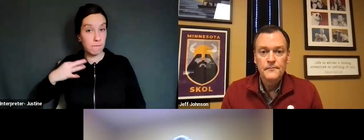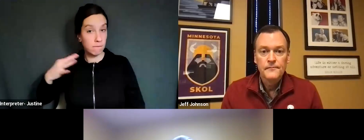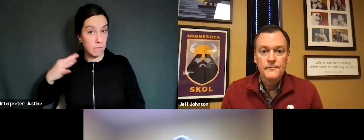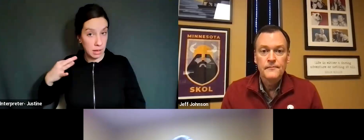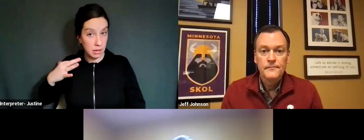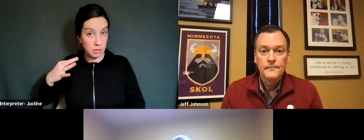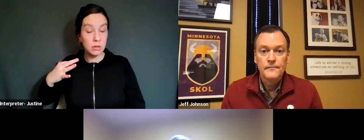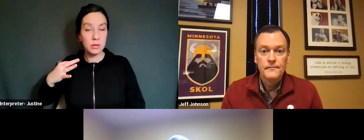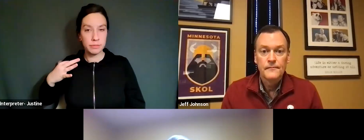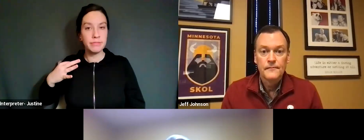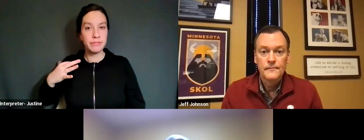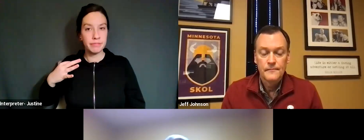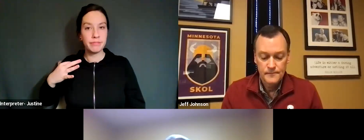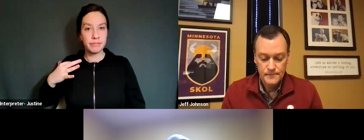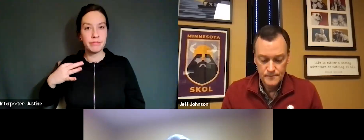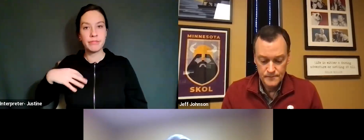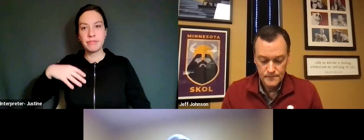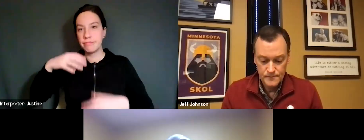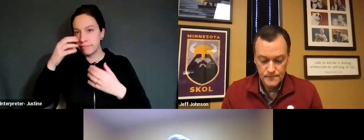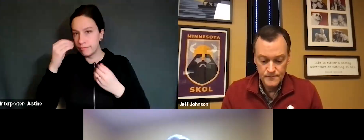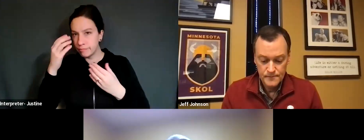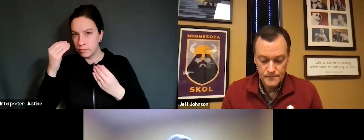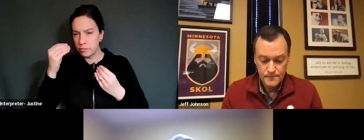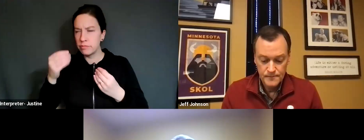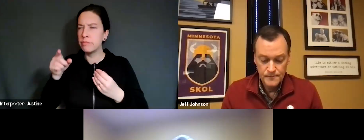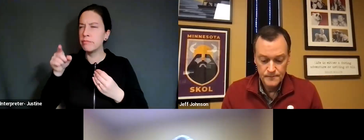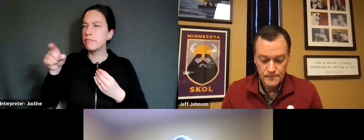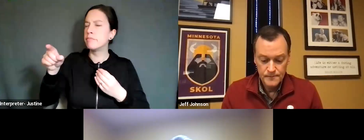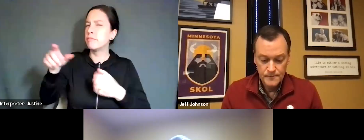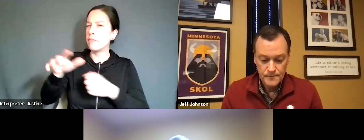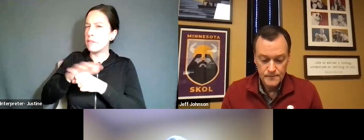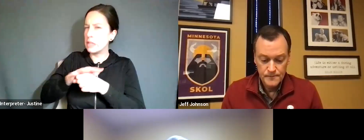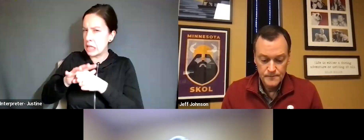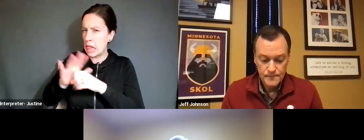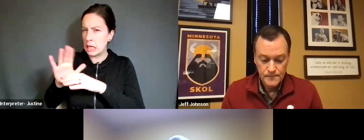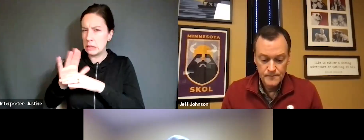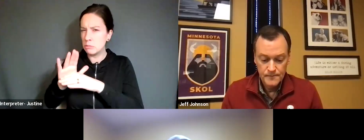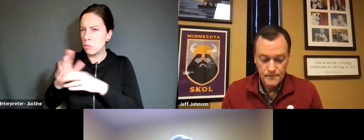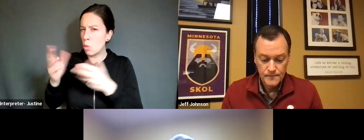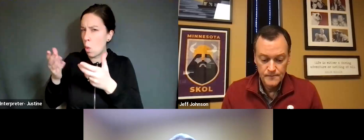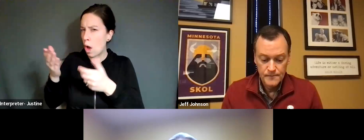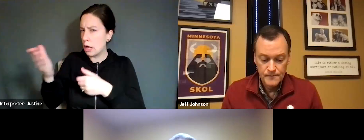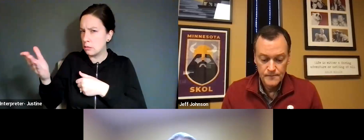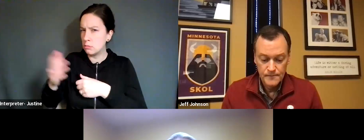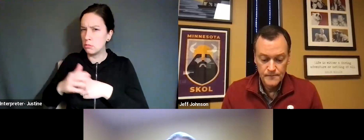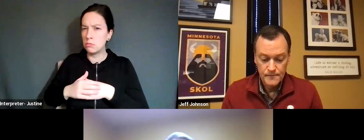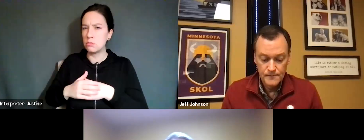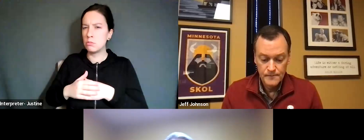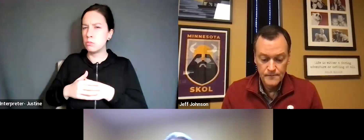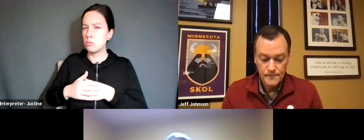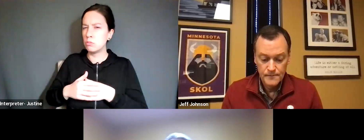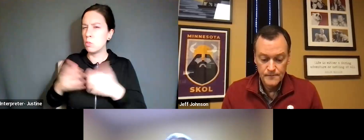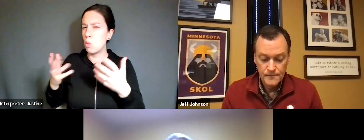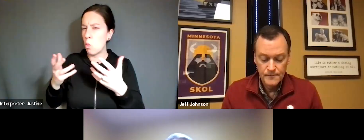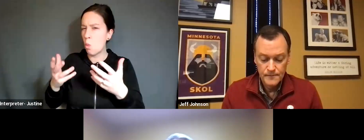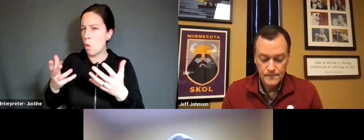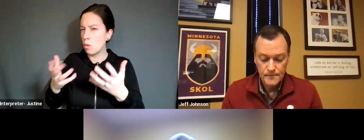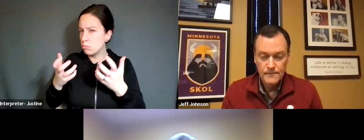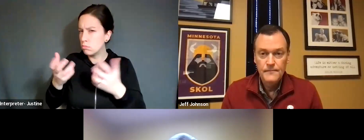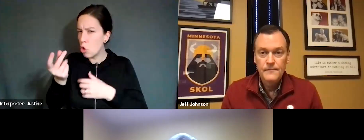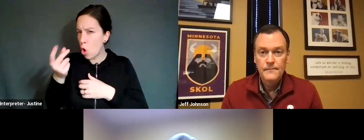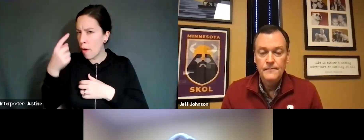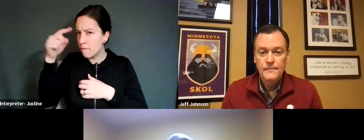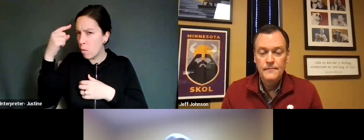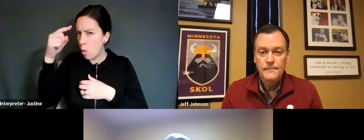by with information about the facility, how they want a dog used, what they anticipate using a dog for,